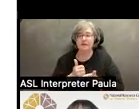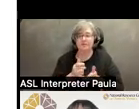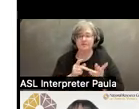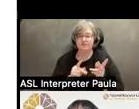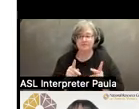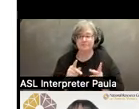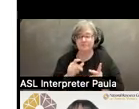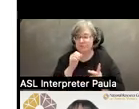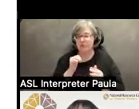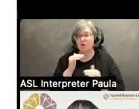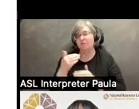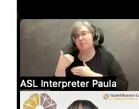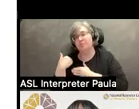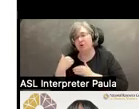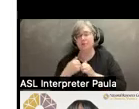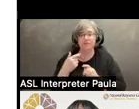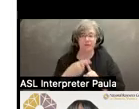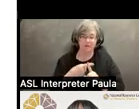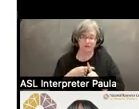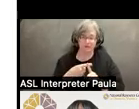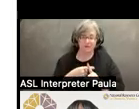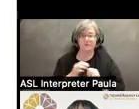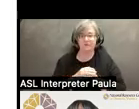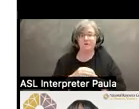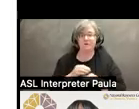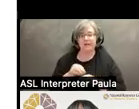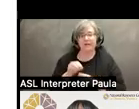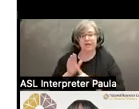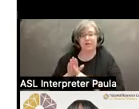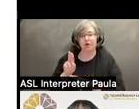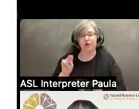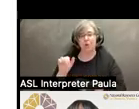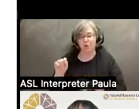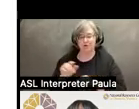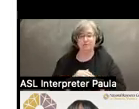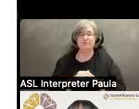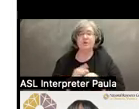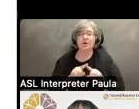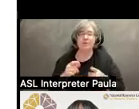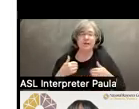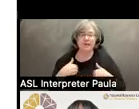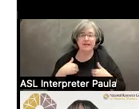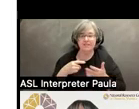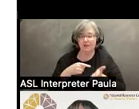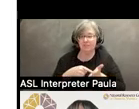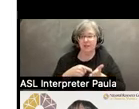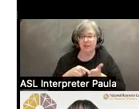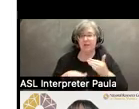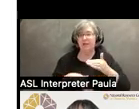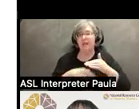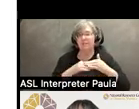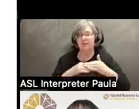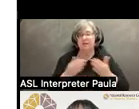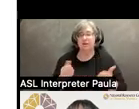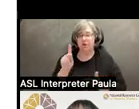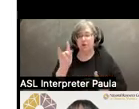be overburdened by rent in the unit that they're choosing. It does, again, have that payment standard cap, which in Kentucky